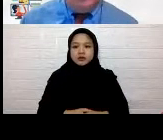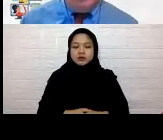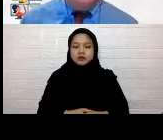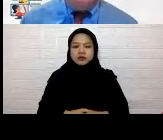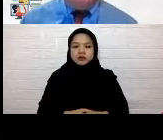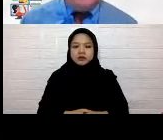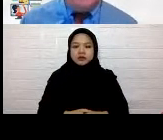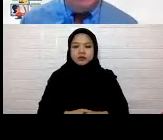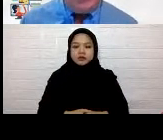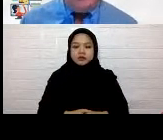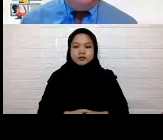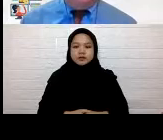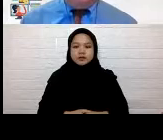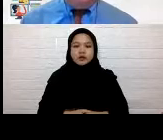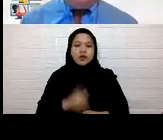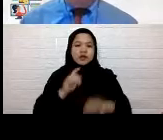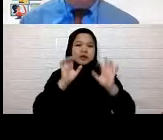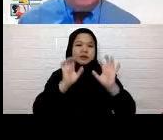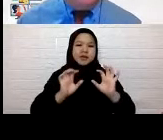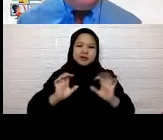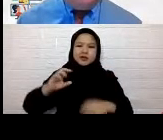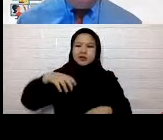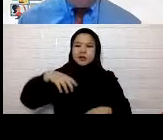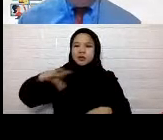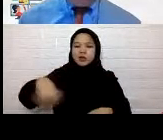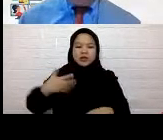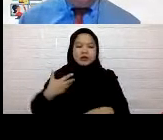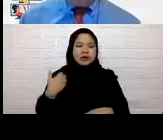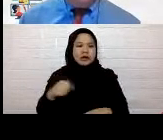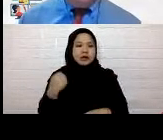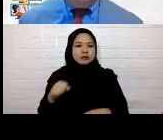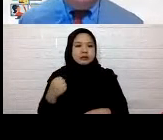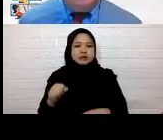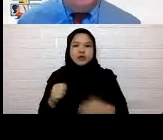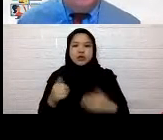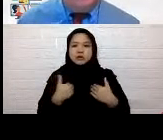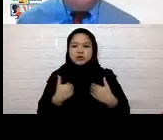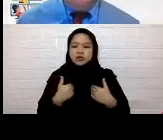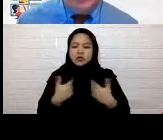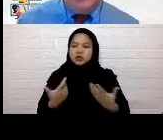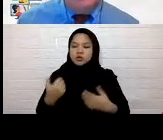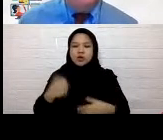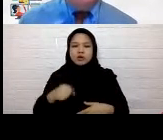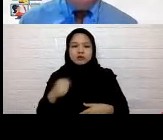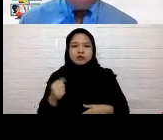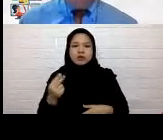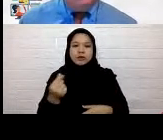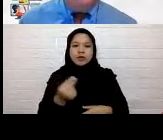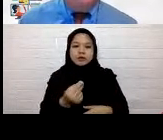cannot afford a data plan. And that is limiting social workers' ability to